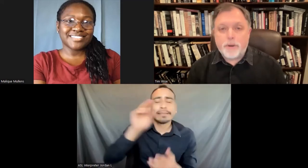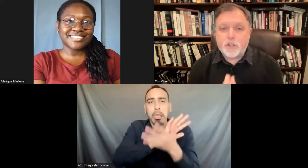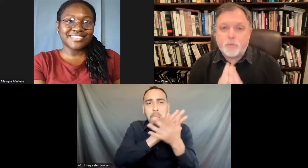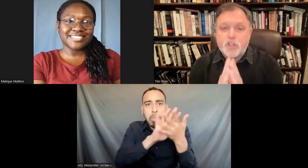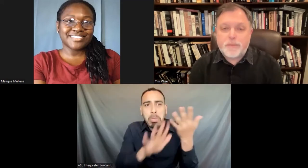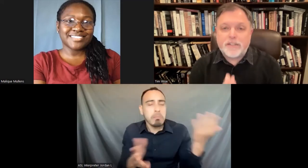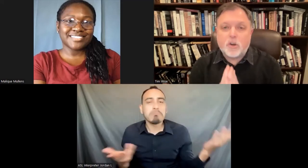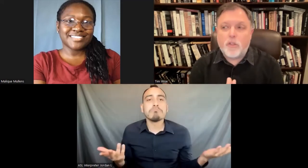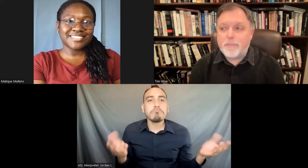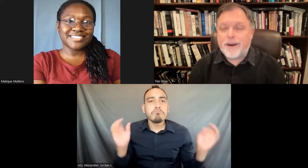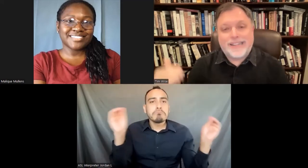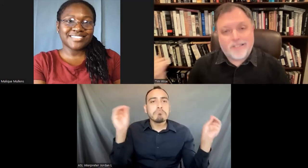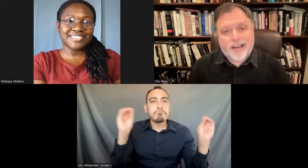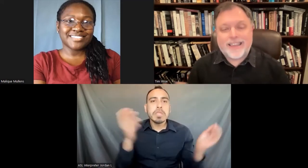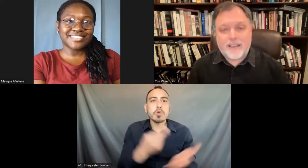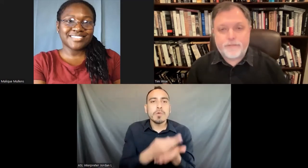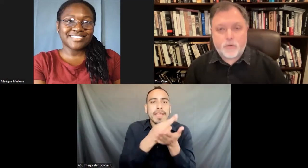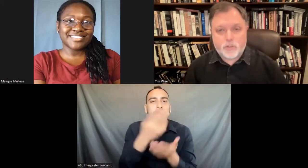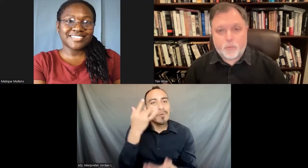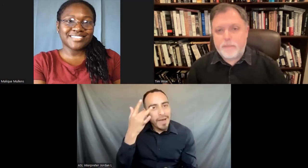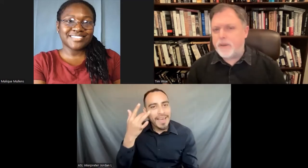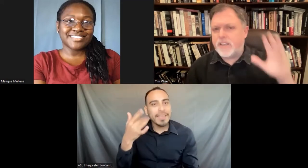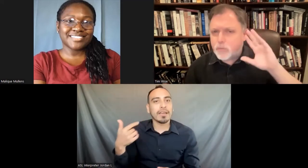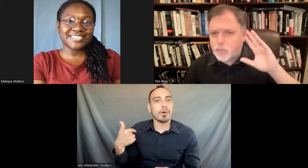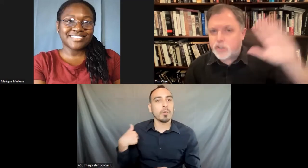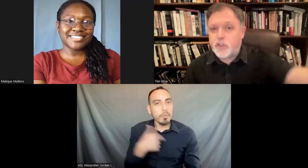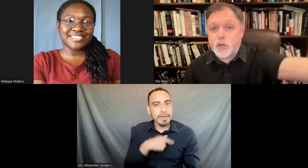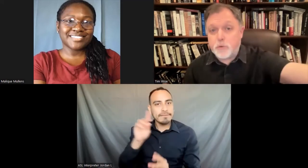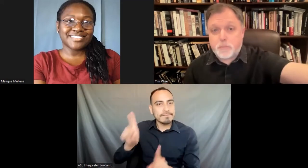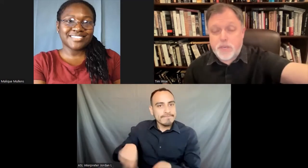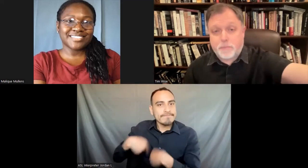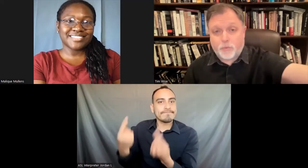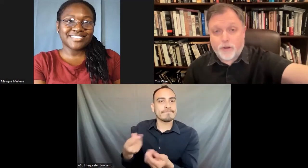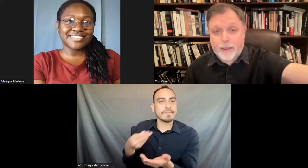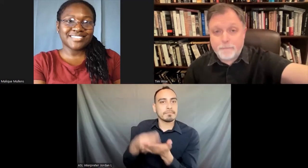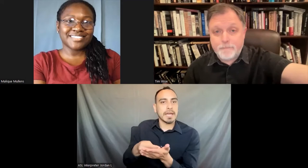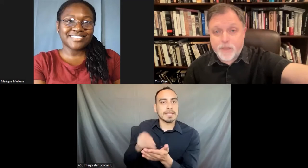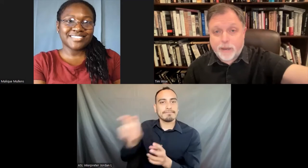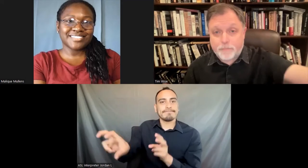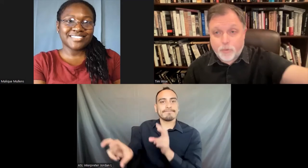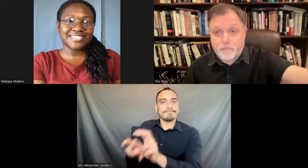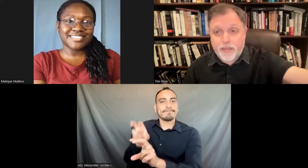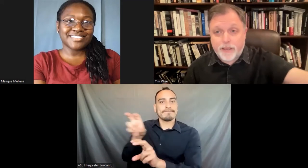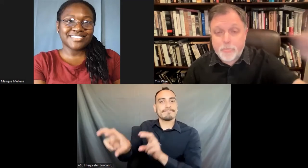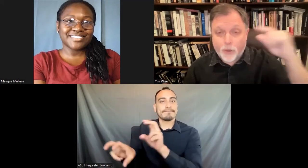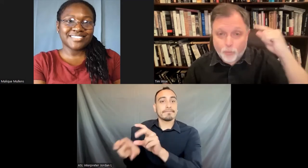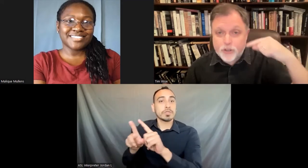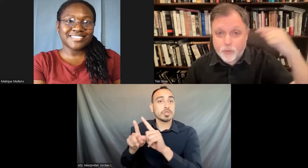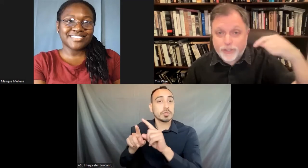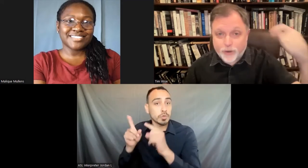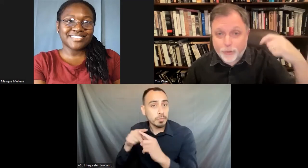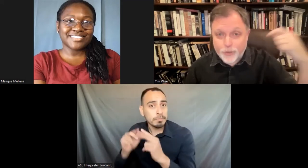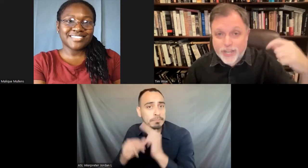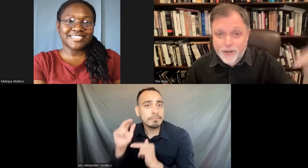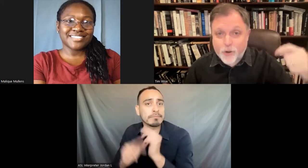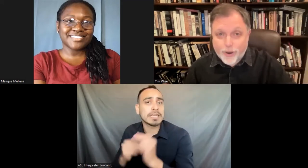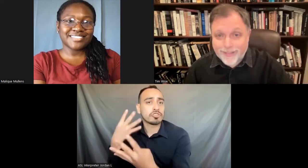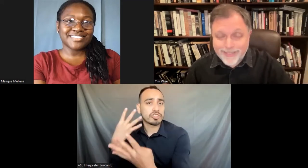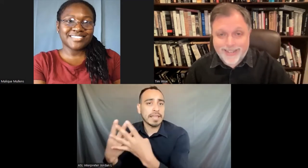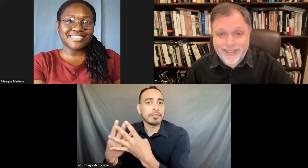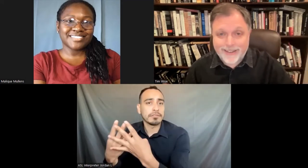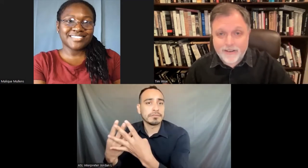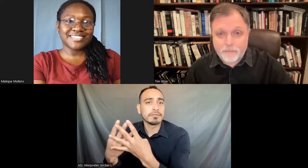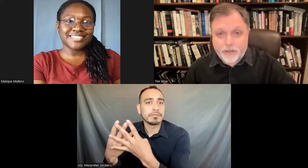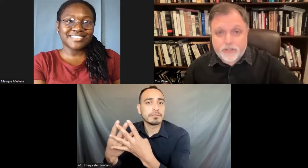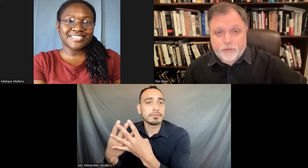available because we spent all the money locking folks away because it was those people, right? My point being, when you indulge